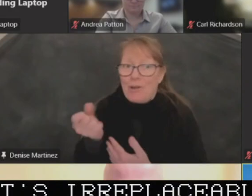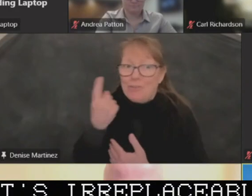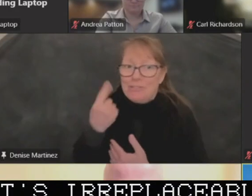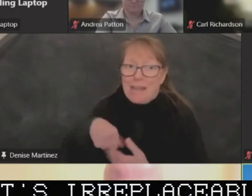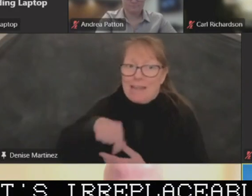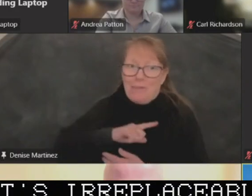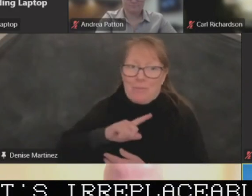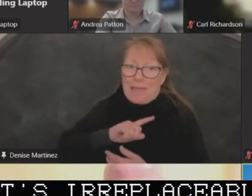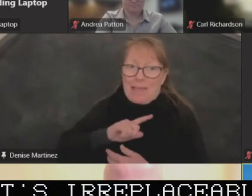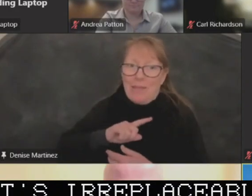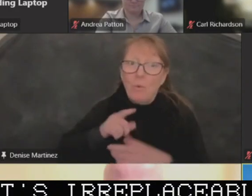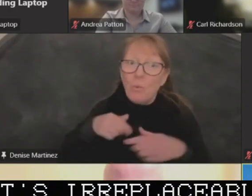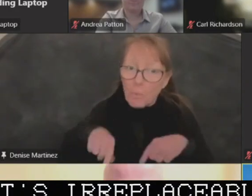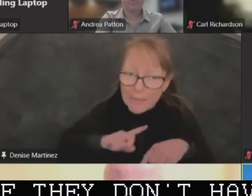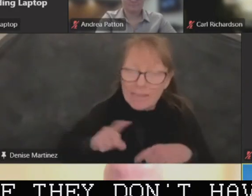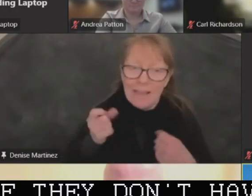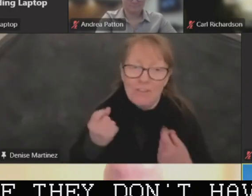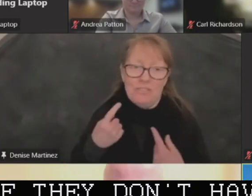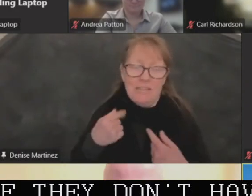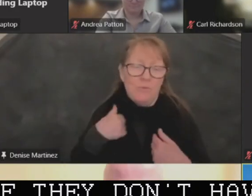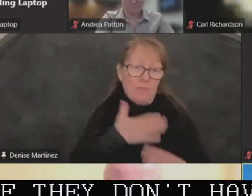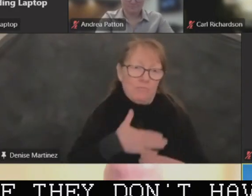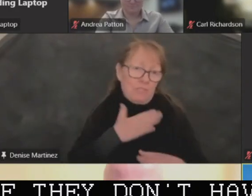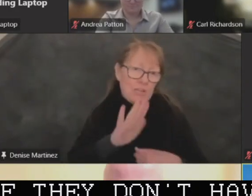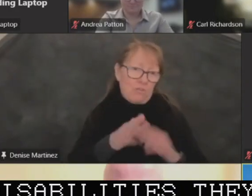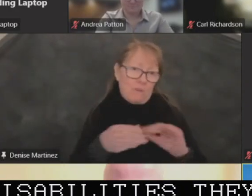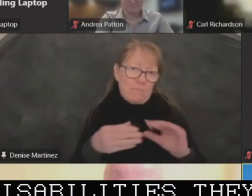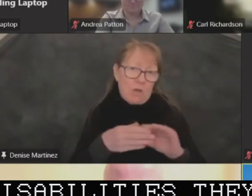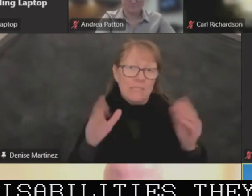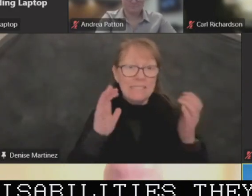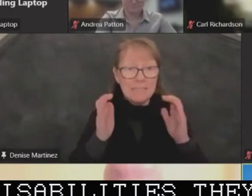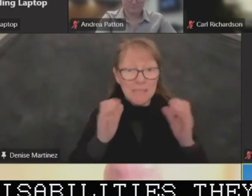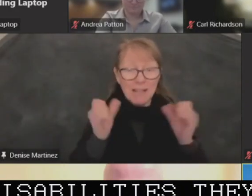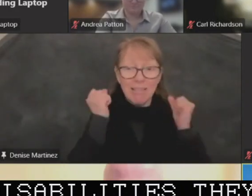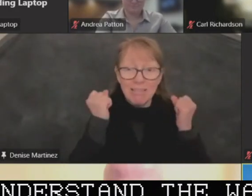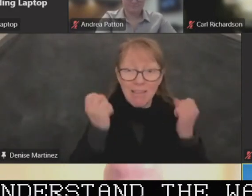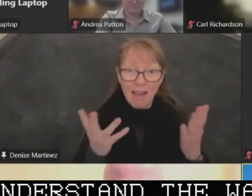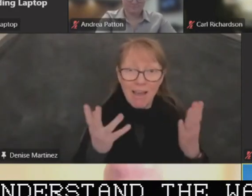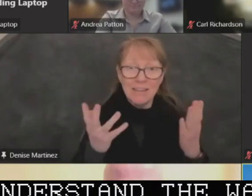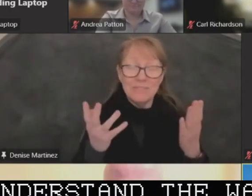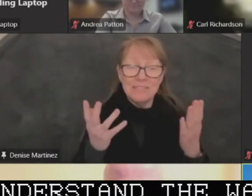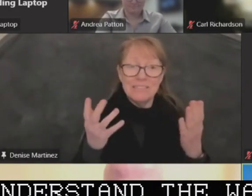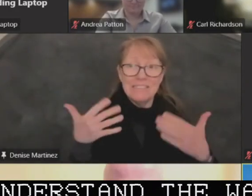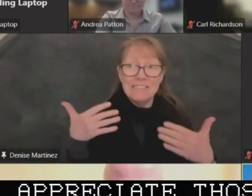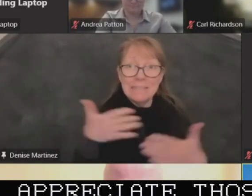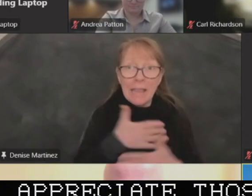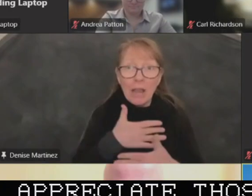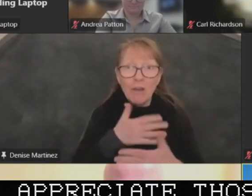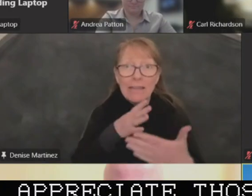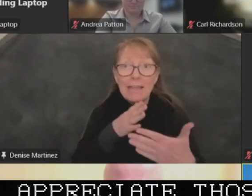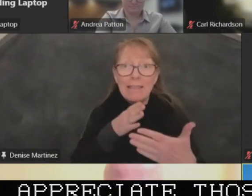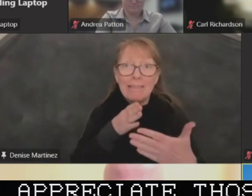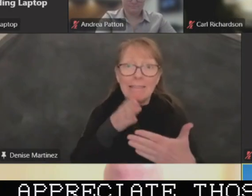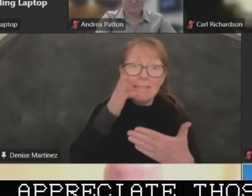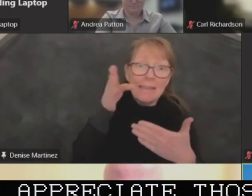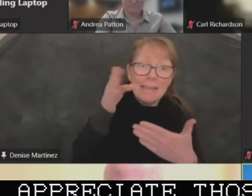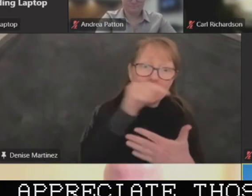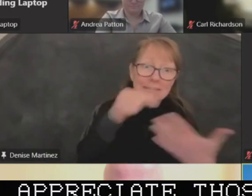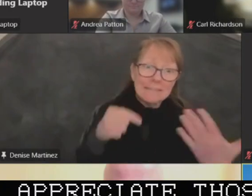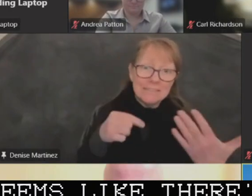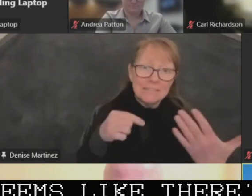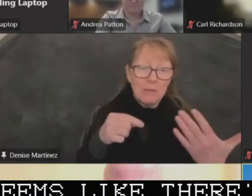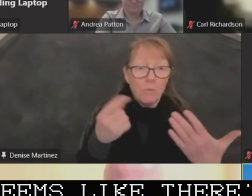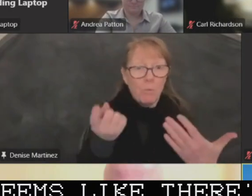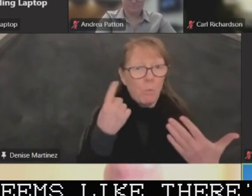remarks. And it seems like there's a lot of scary things ahead in the future. So one thing that we do want to focus on, though,